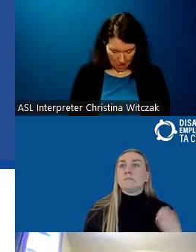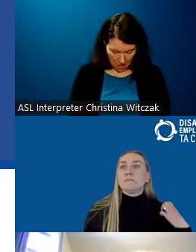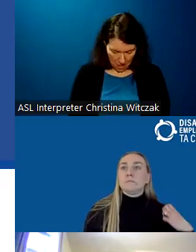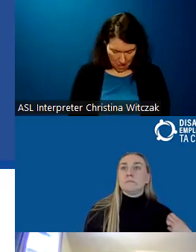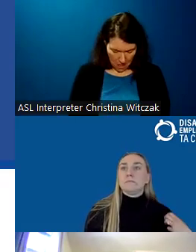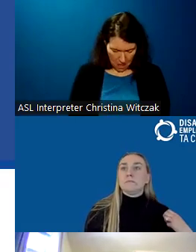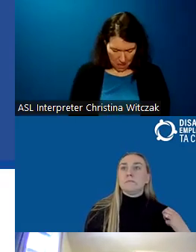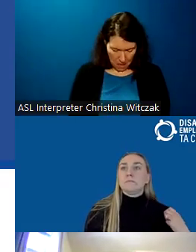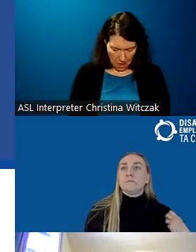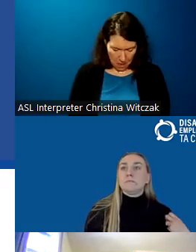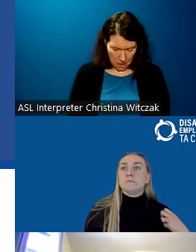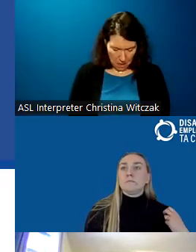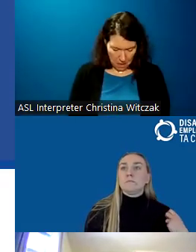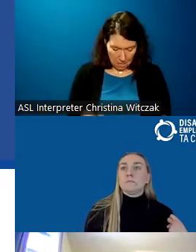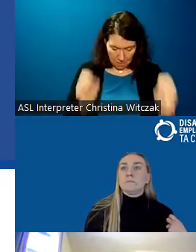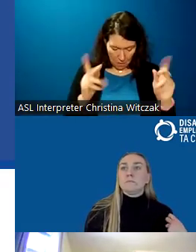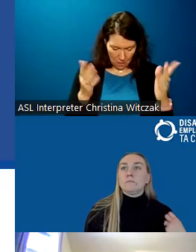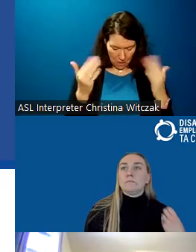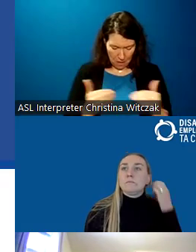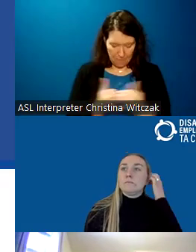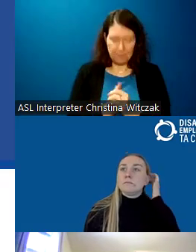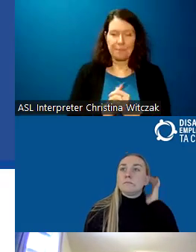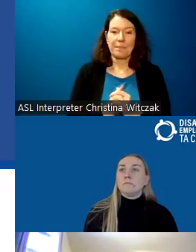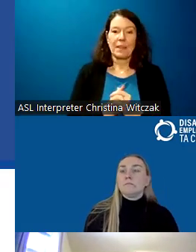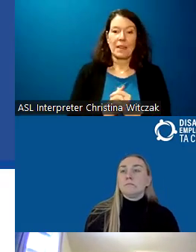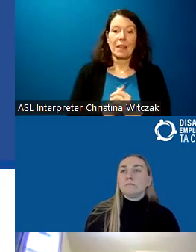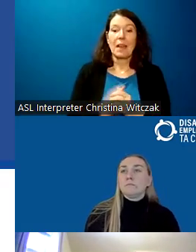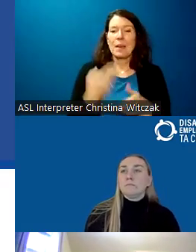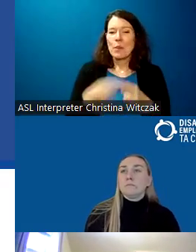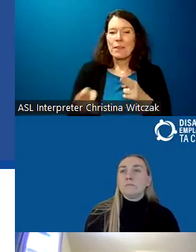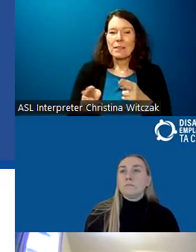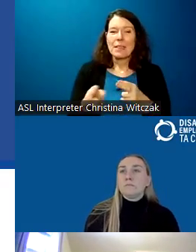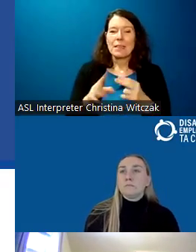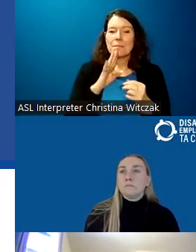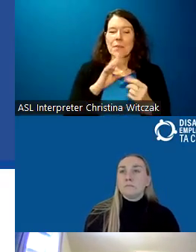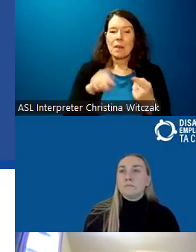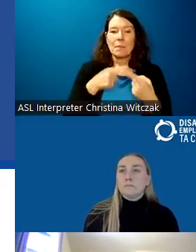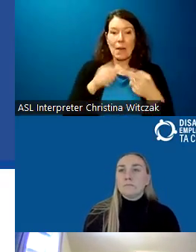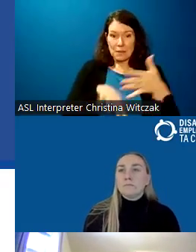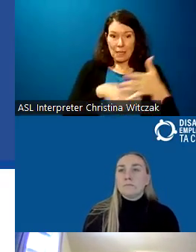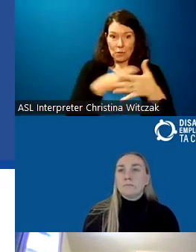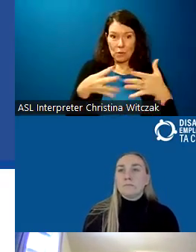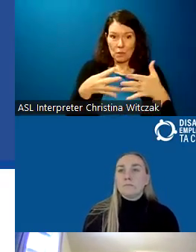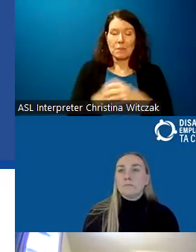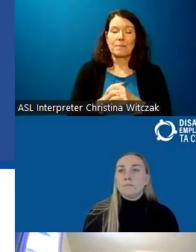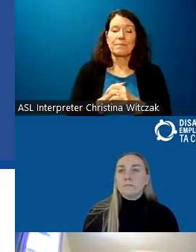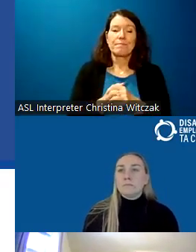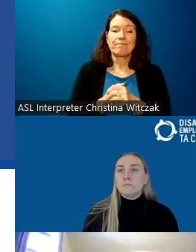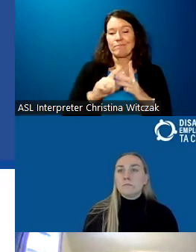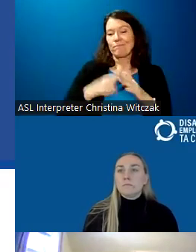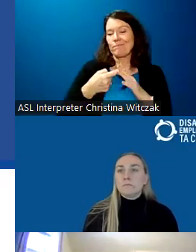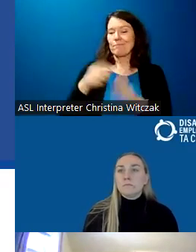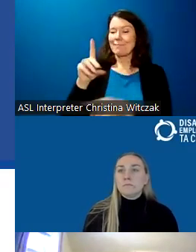Okay, then I'll keep going. Really briefly, let's talk about the schedule. So today is our kickoff /